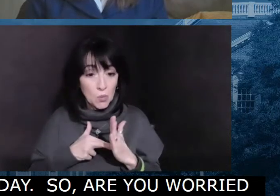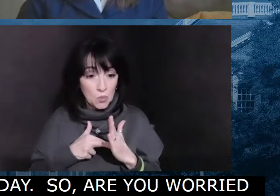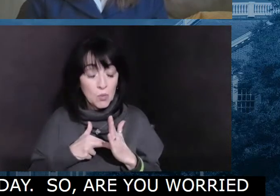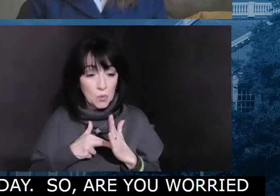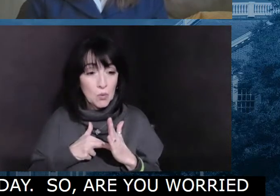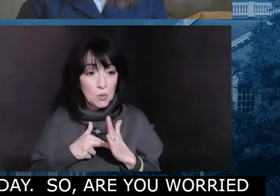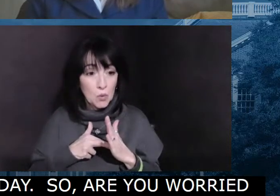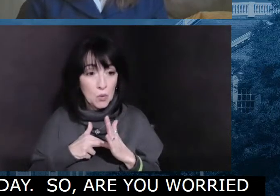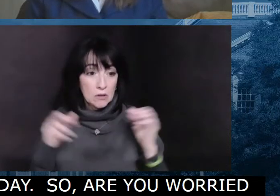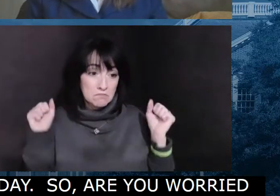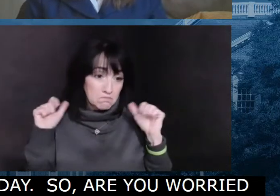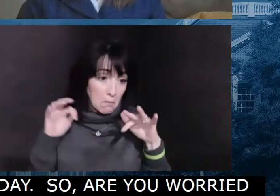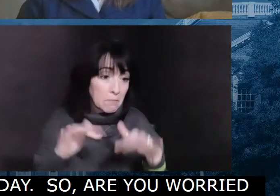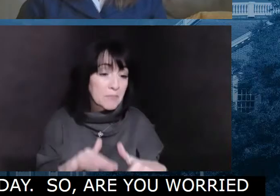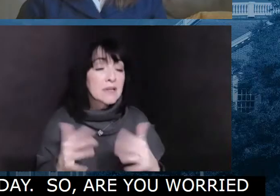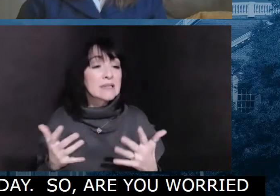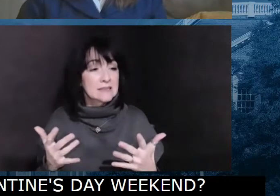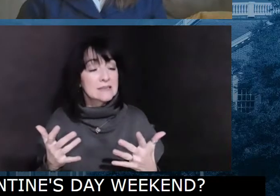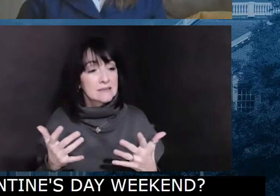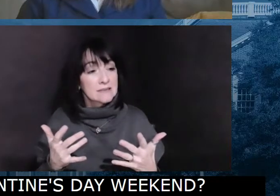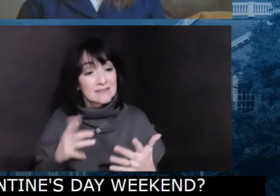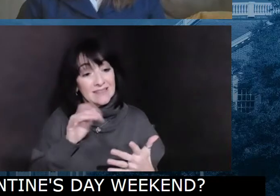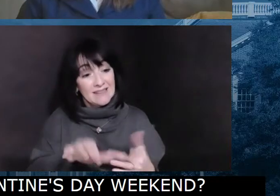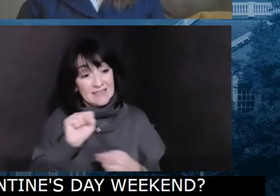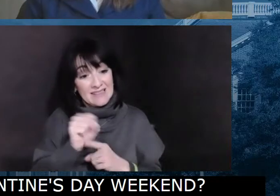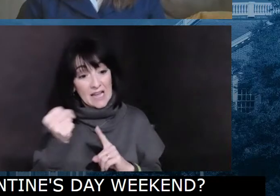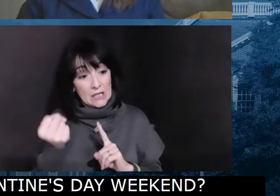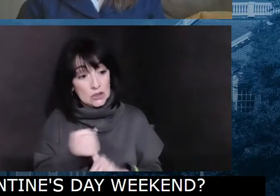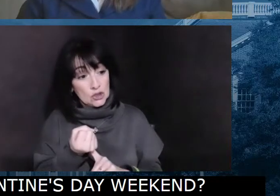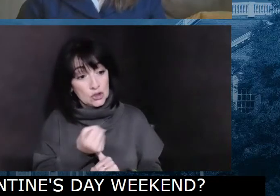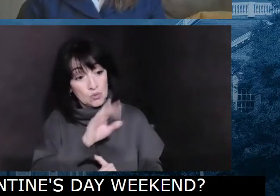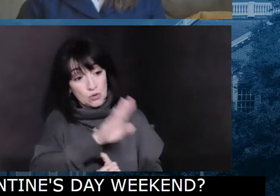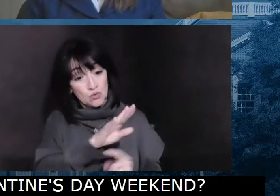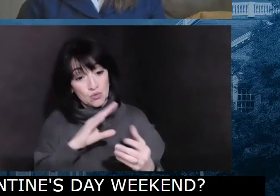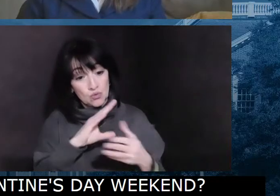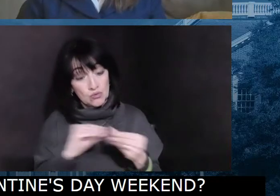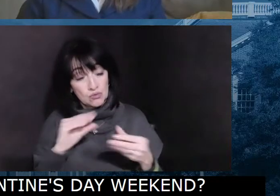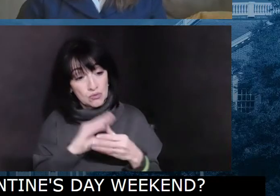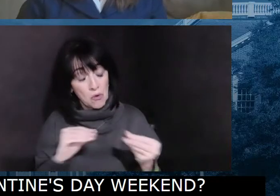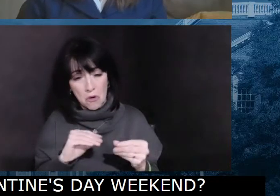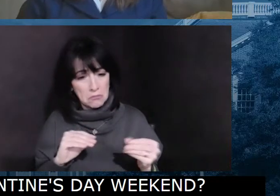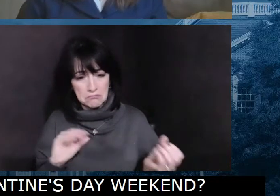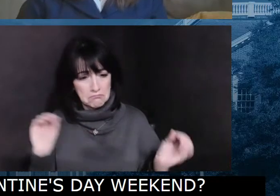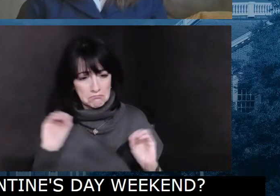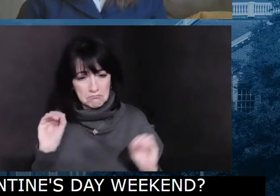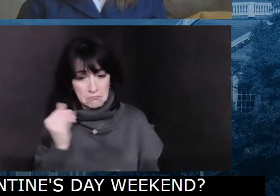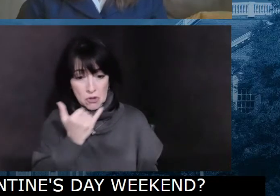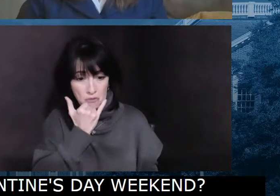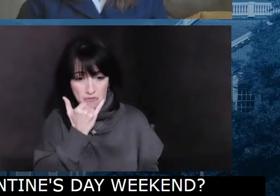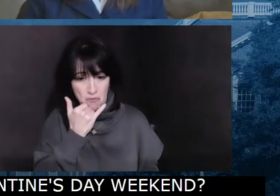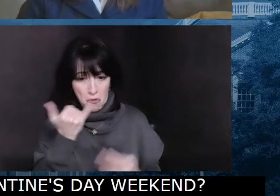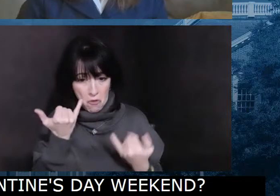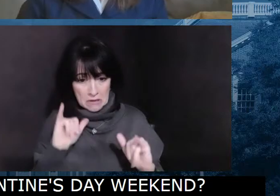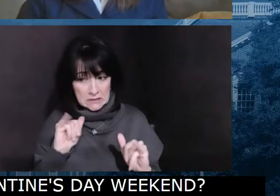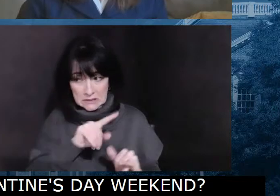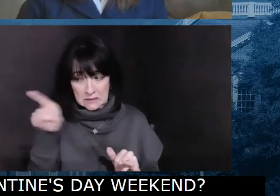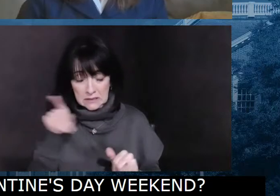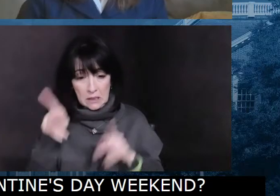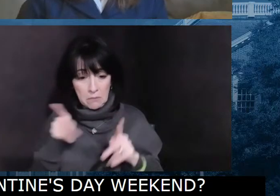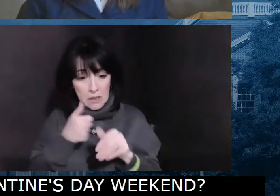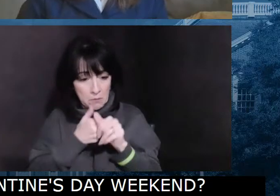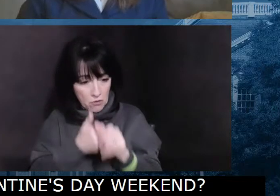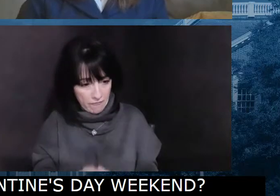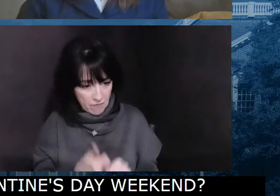situations you're talking about is not what wasn't inappropriate, is allowed by the regulations. So we just ask people to